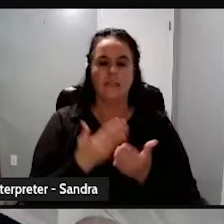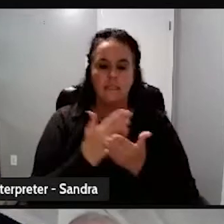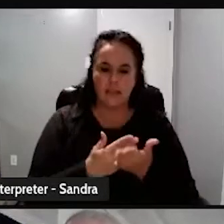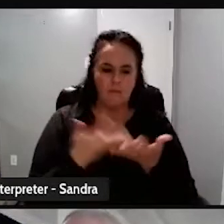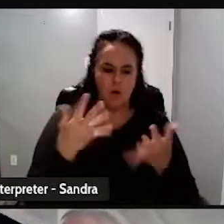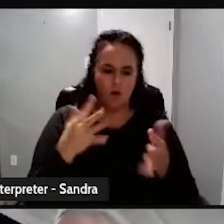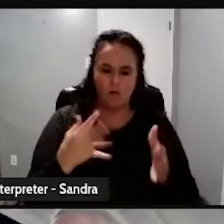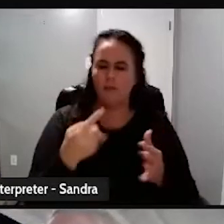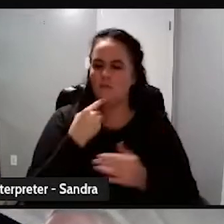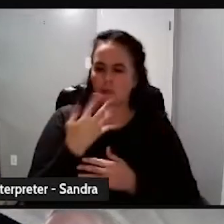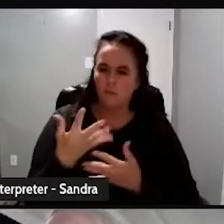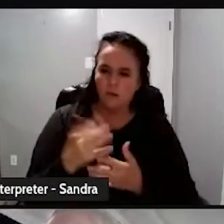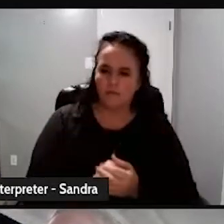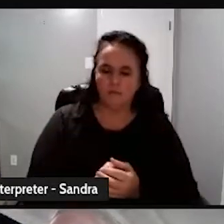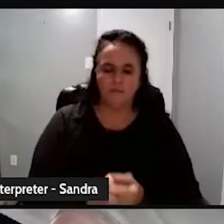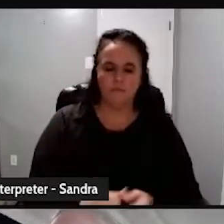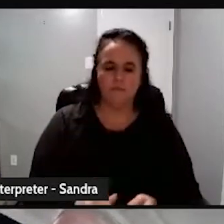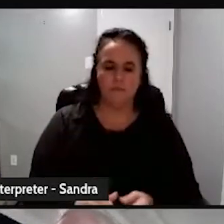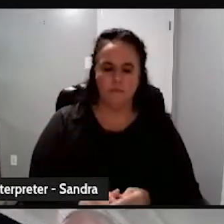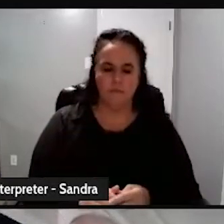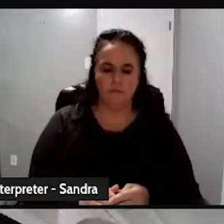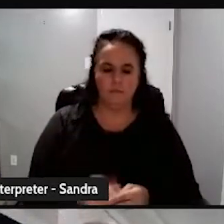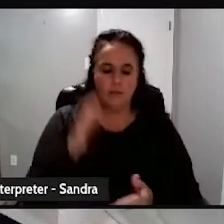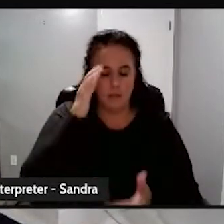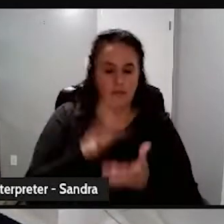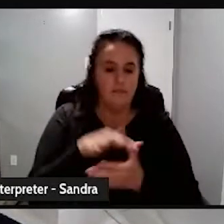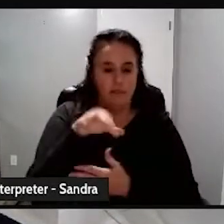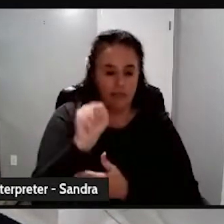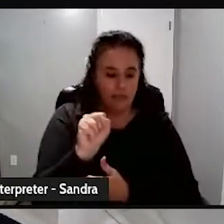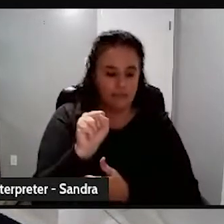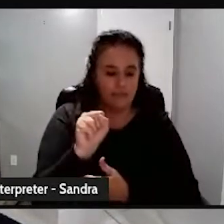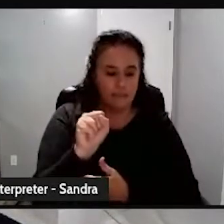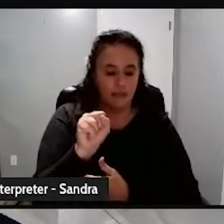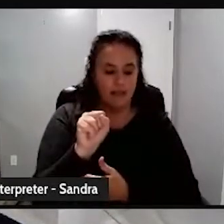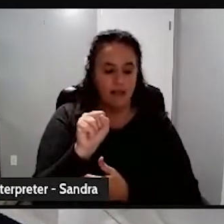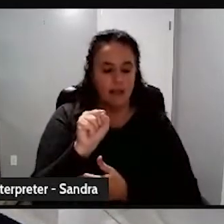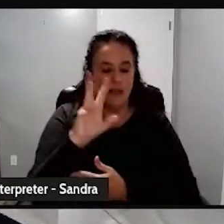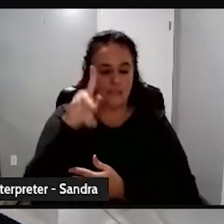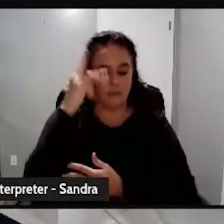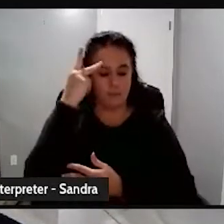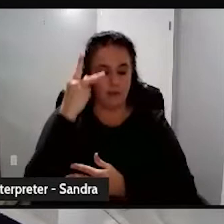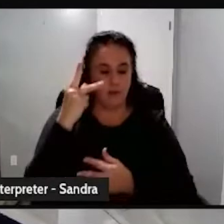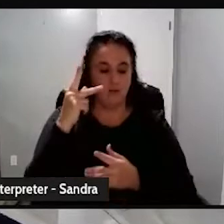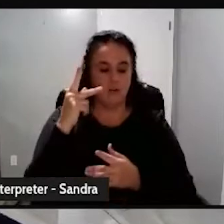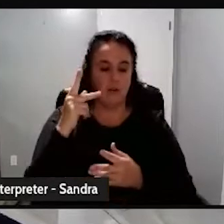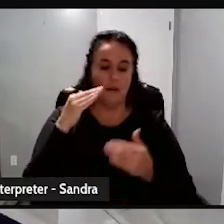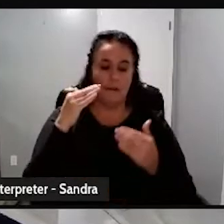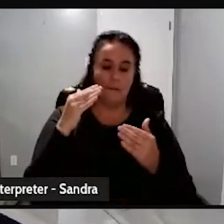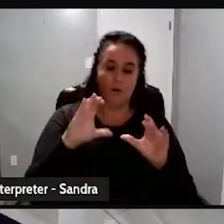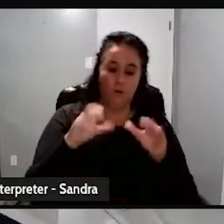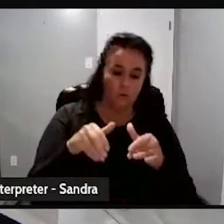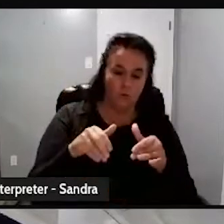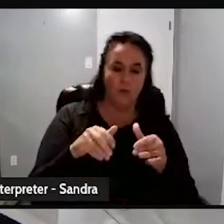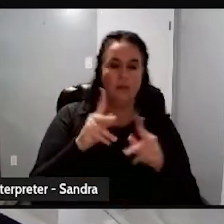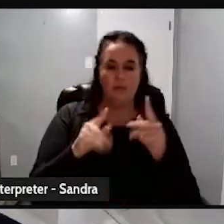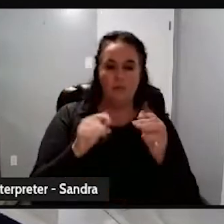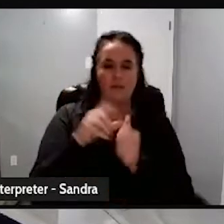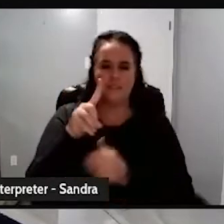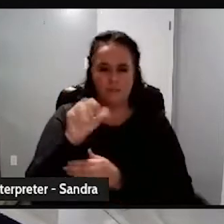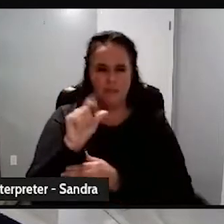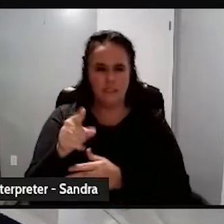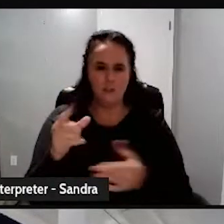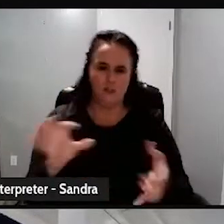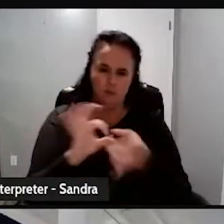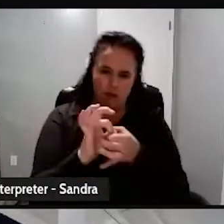said, is that I believe, yes, as a political body, people with disabilities need to unite as